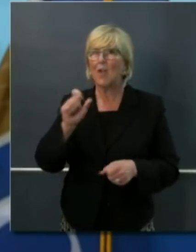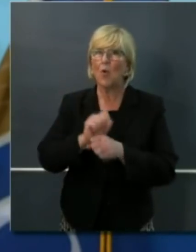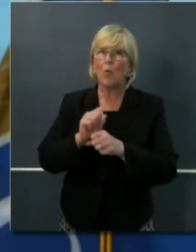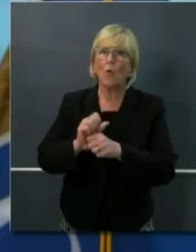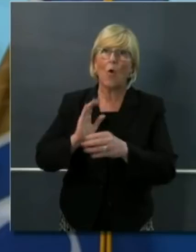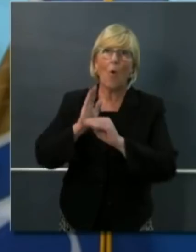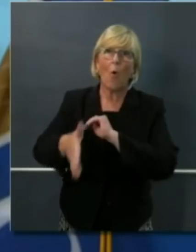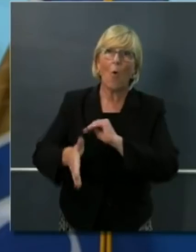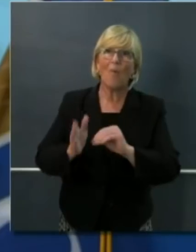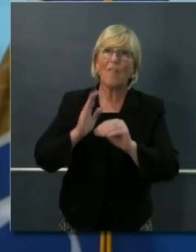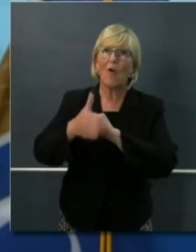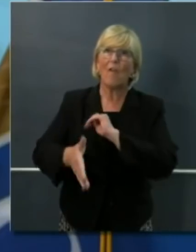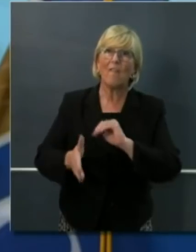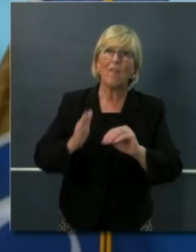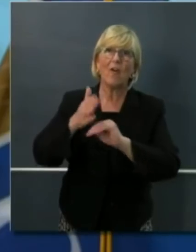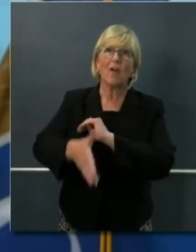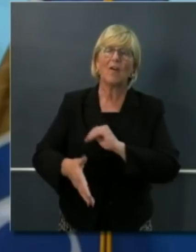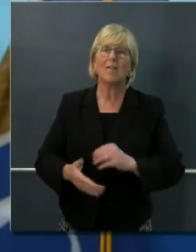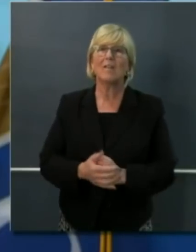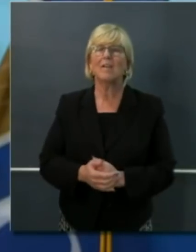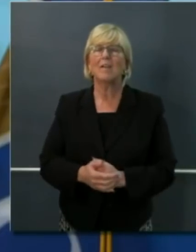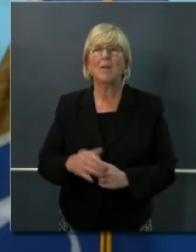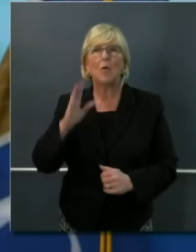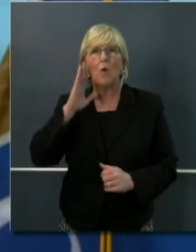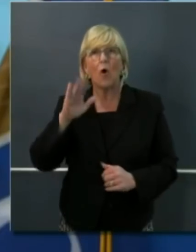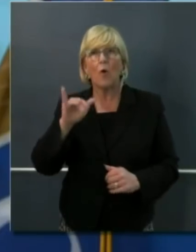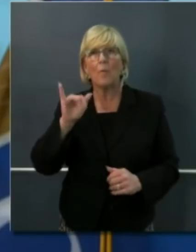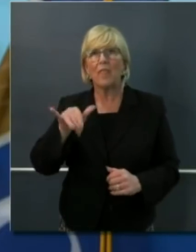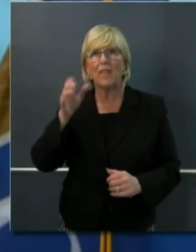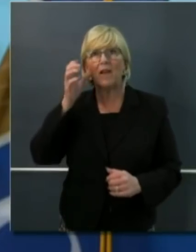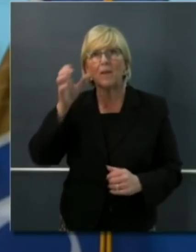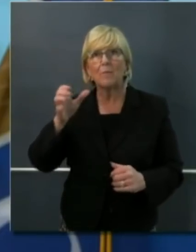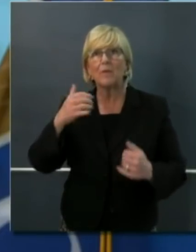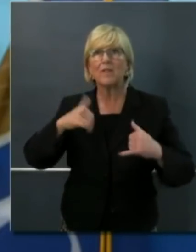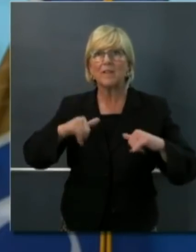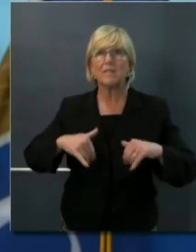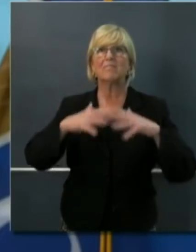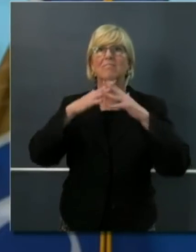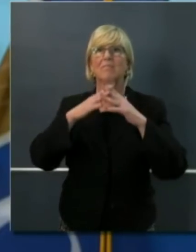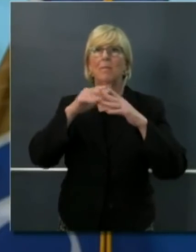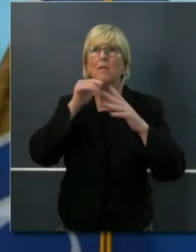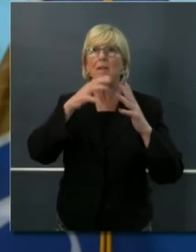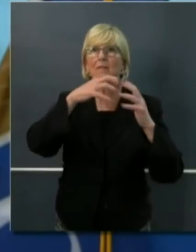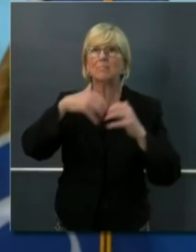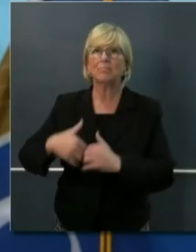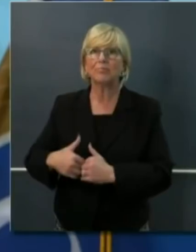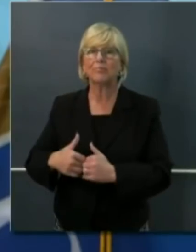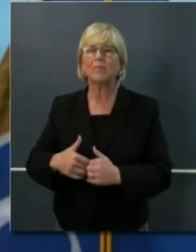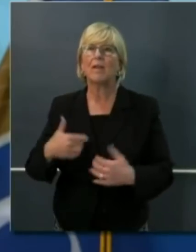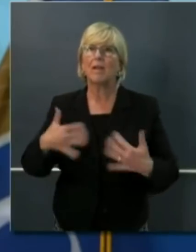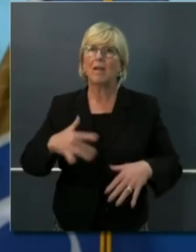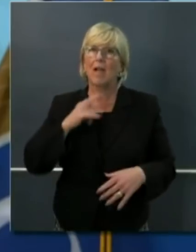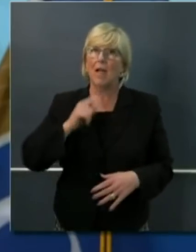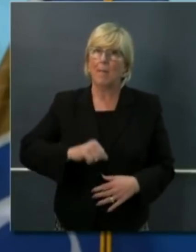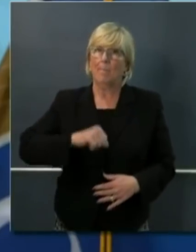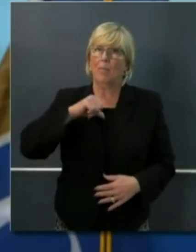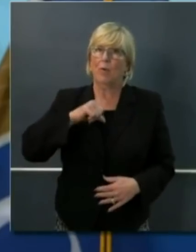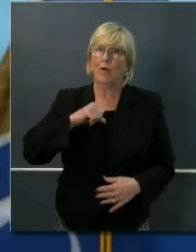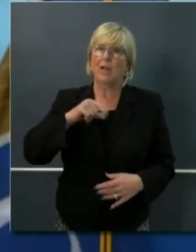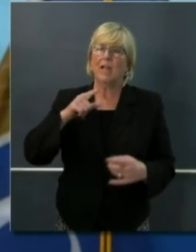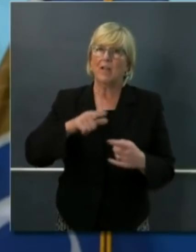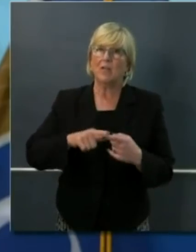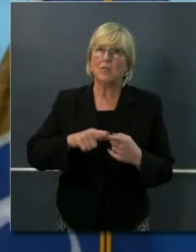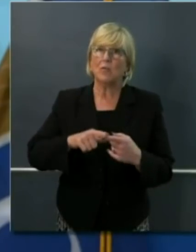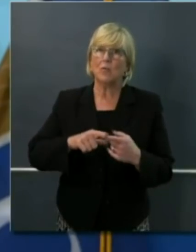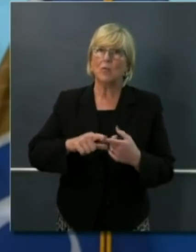sure the system holds up and doesn't collapse. They're dealing with unprecedented number of volume, and I'm really proud of the ability for them to get